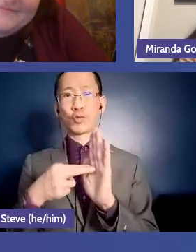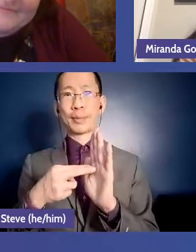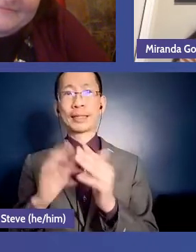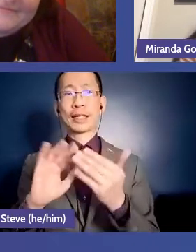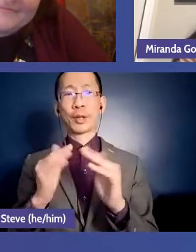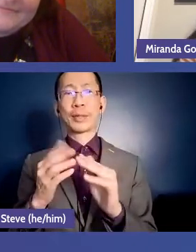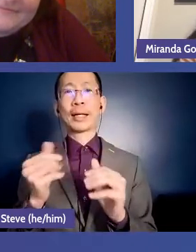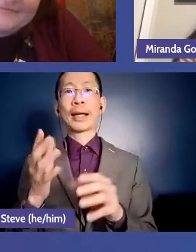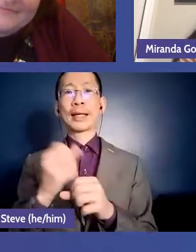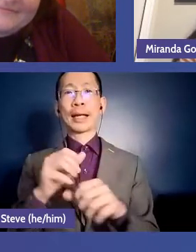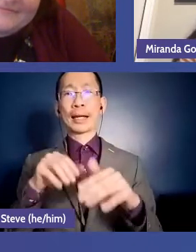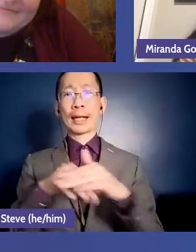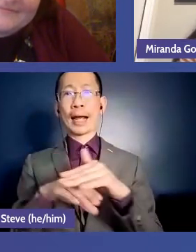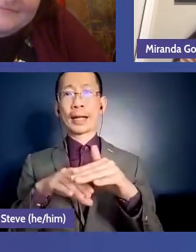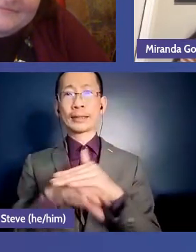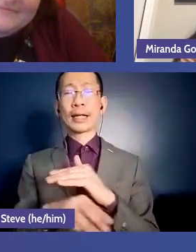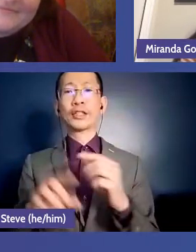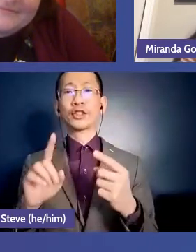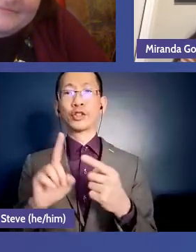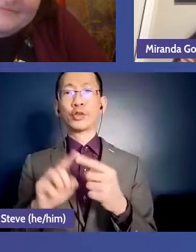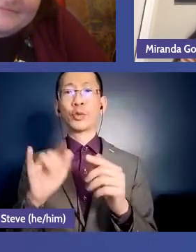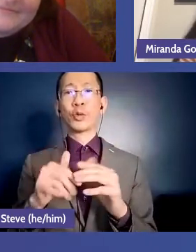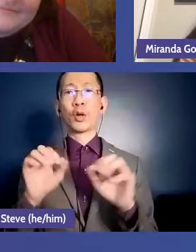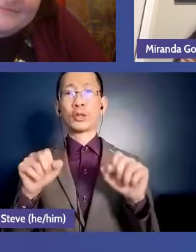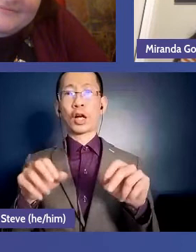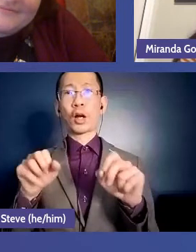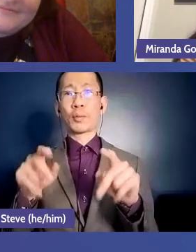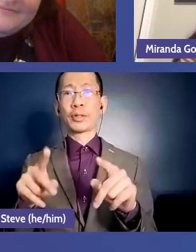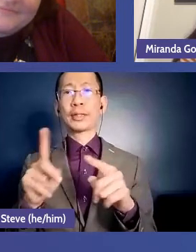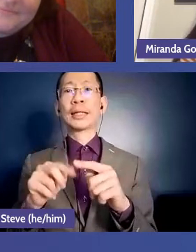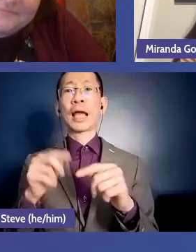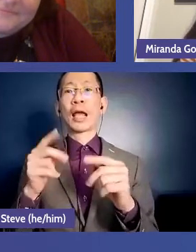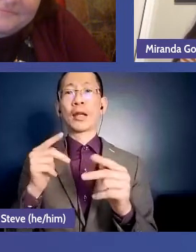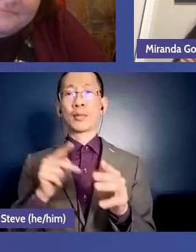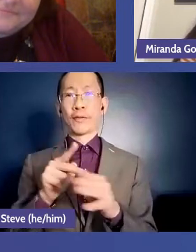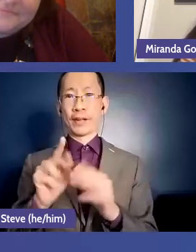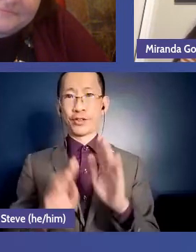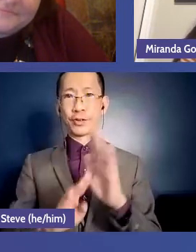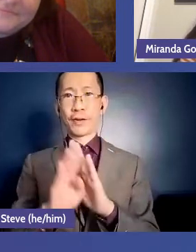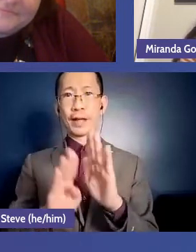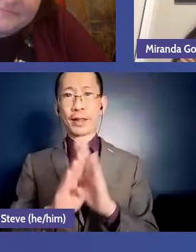in getting access to those opportunities in professional development.